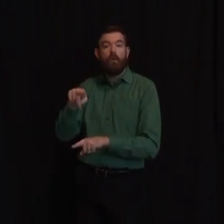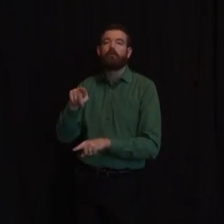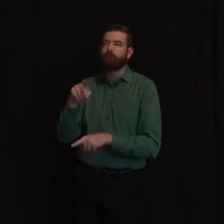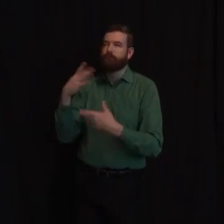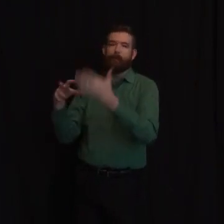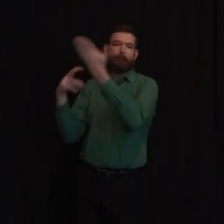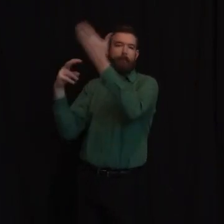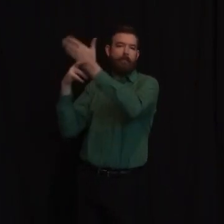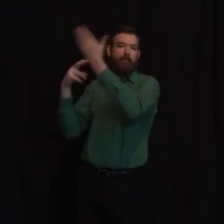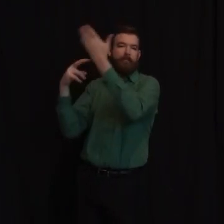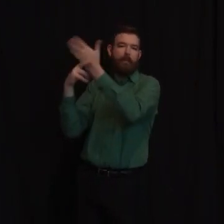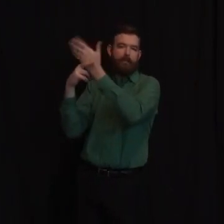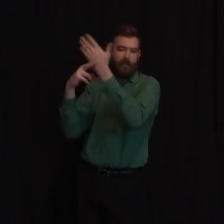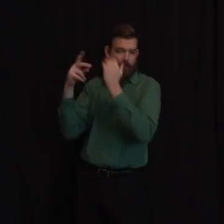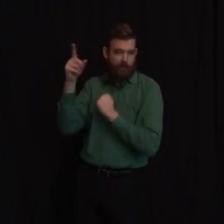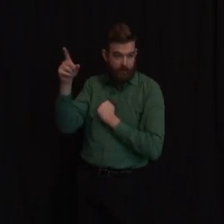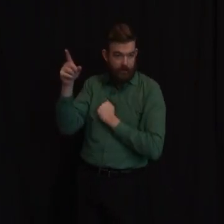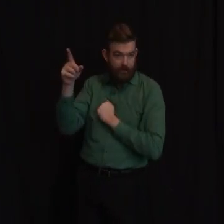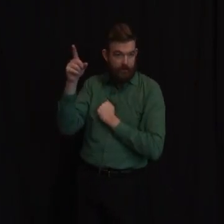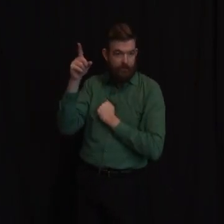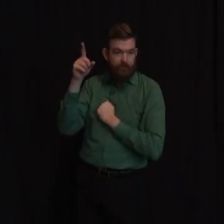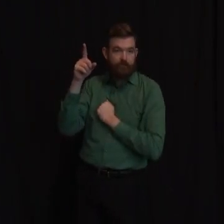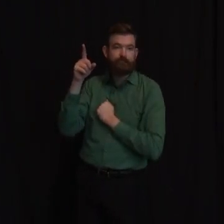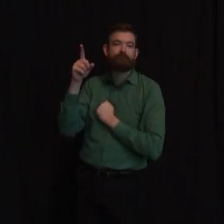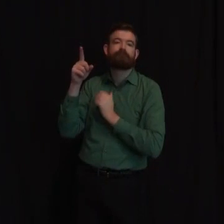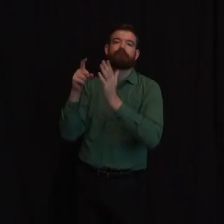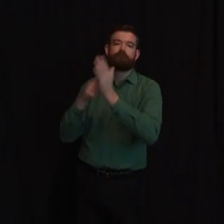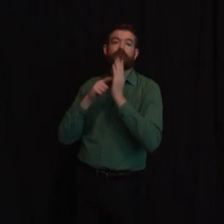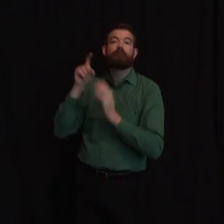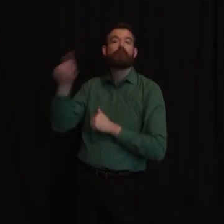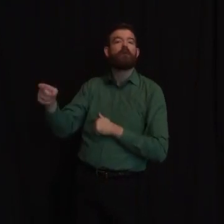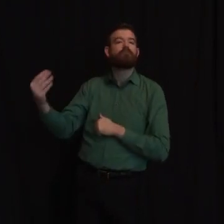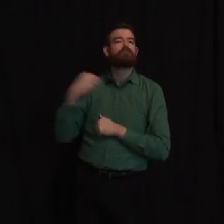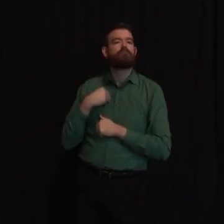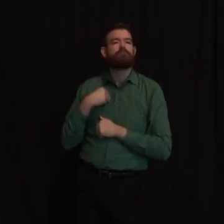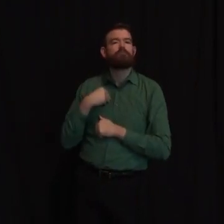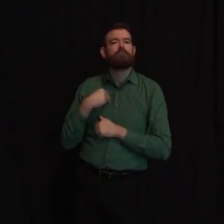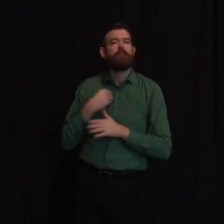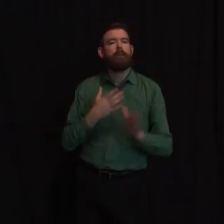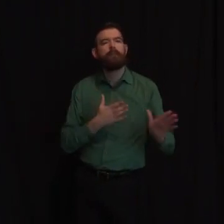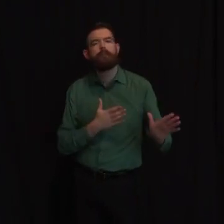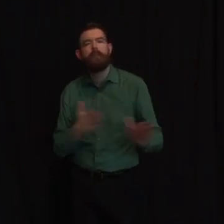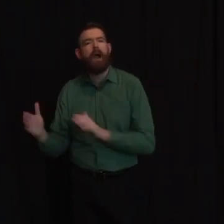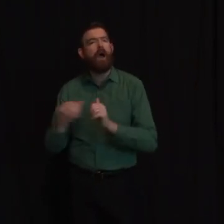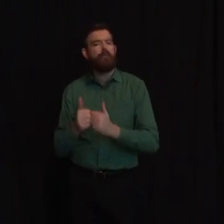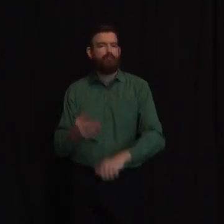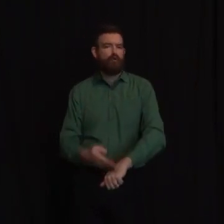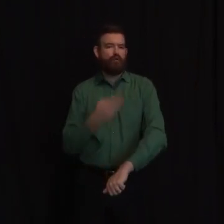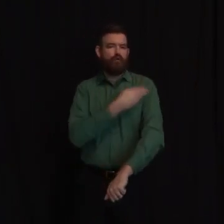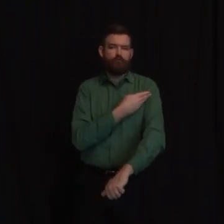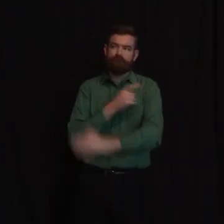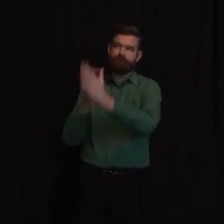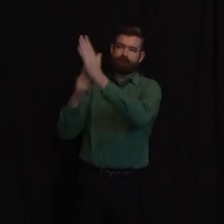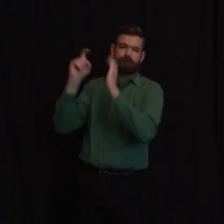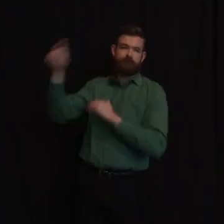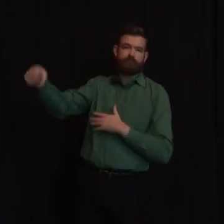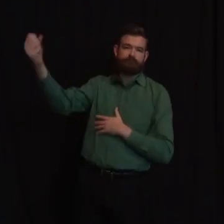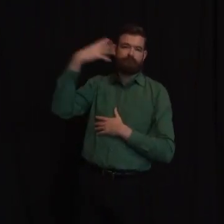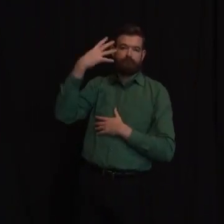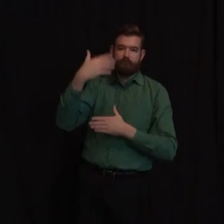required to submit a plan of correction on Monday. The plan of correction